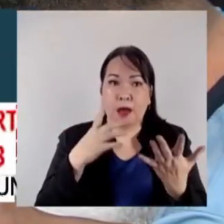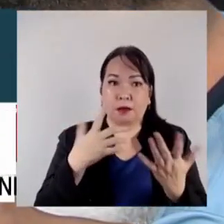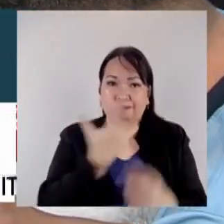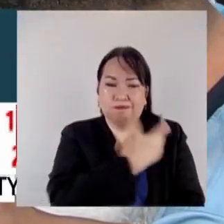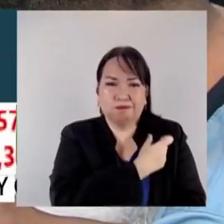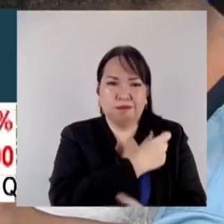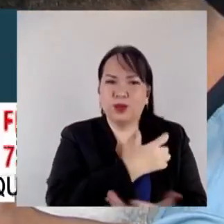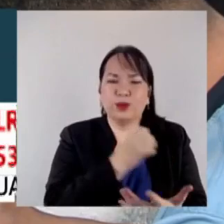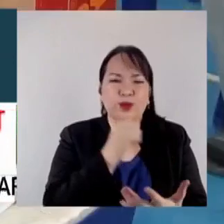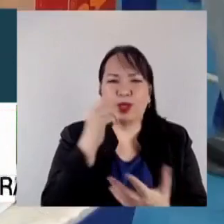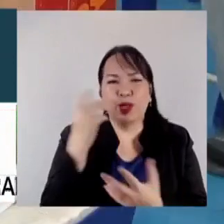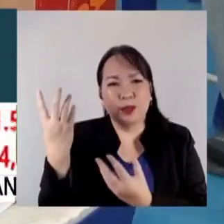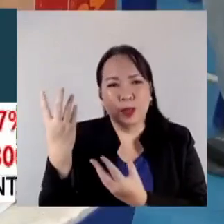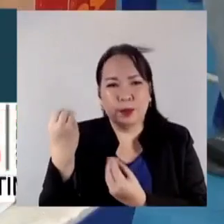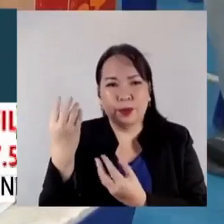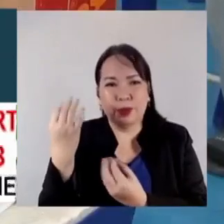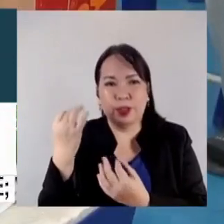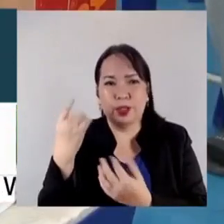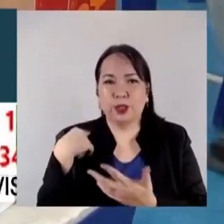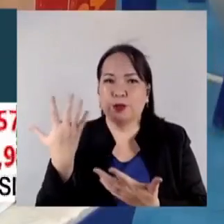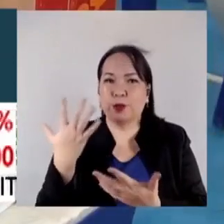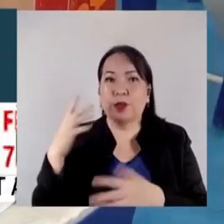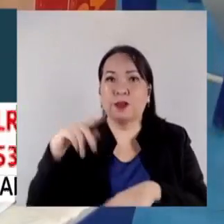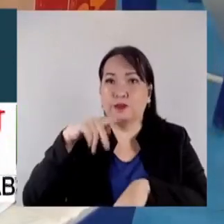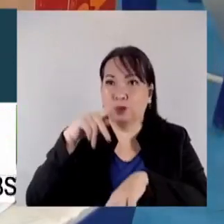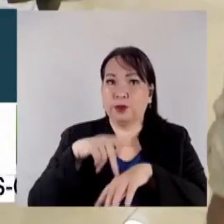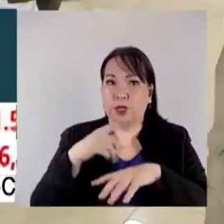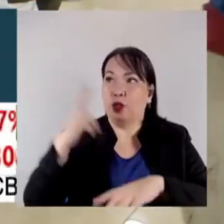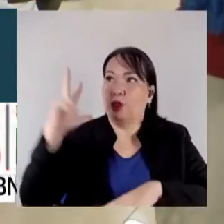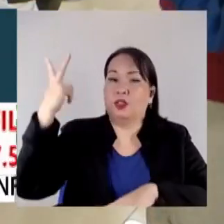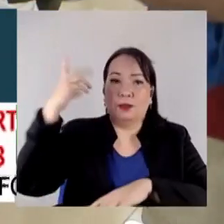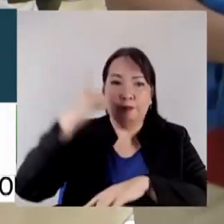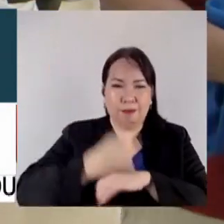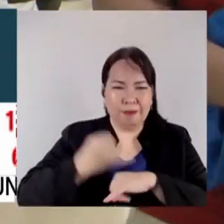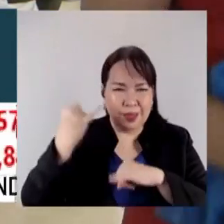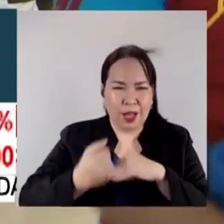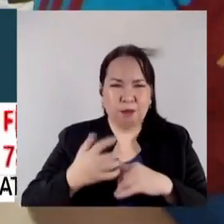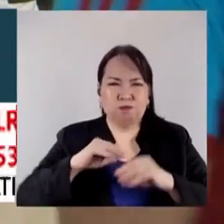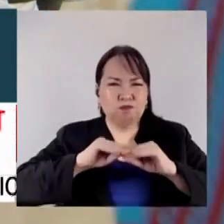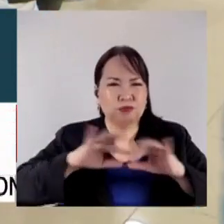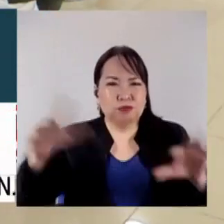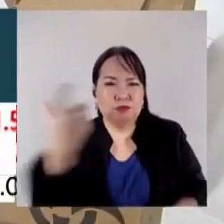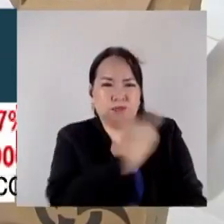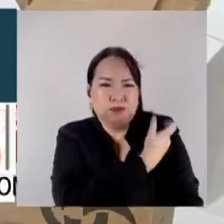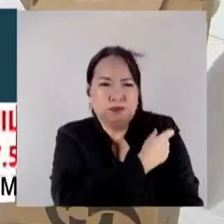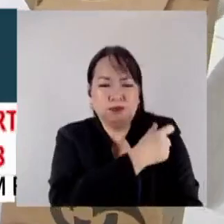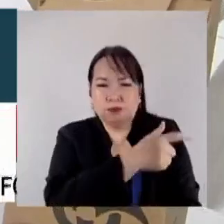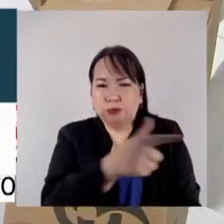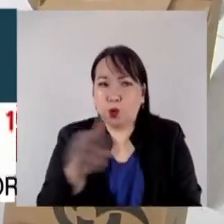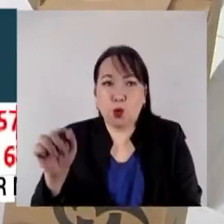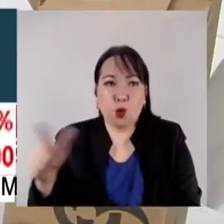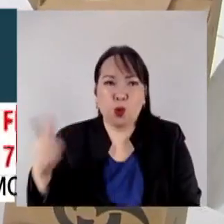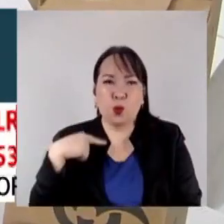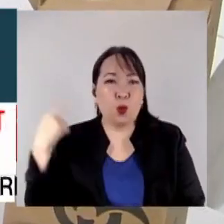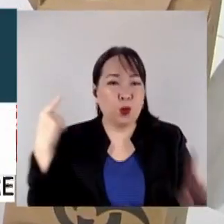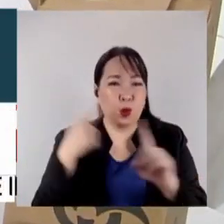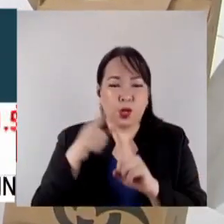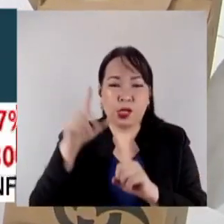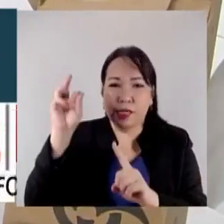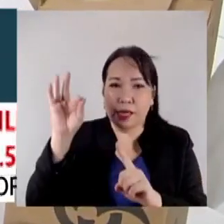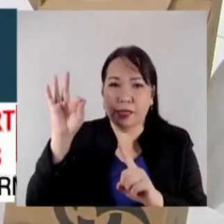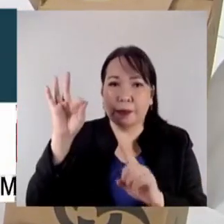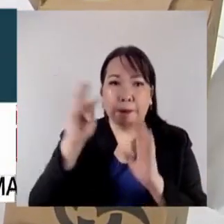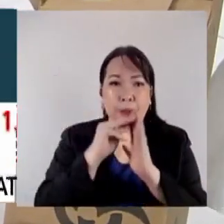Government is currently on its third and last day of a massive inoculation campaign where it aims to vaccinate 9 million Filipinos.